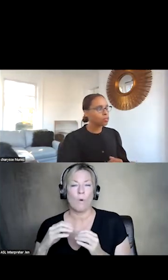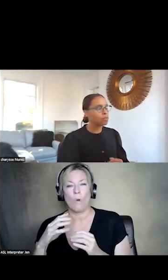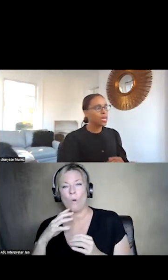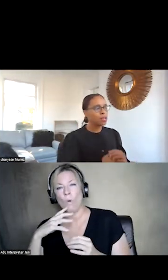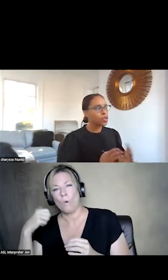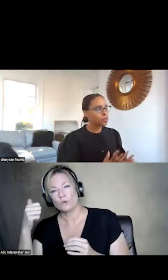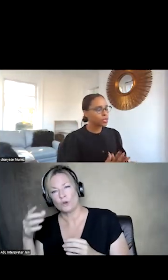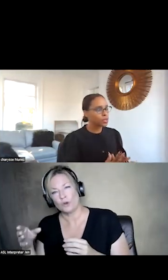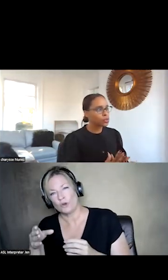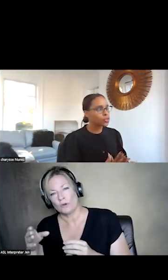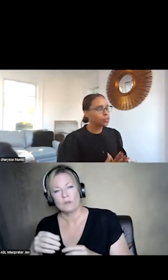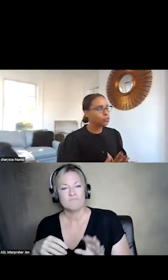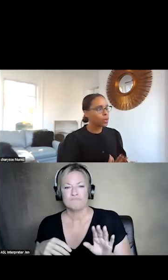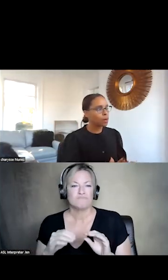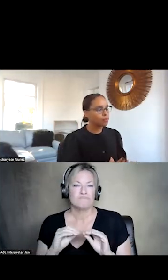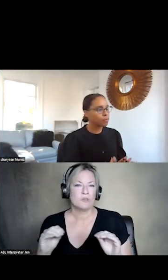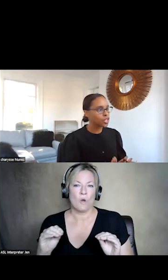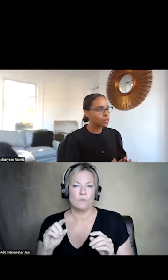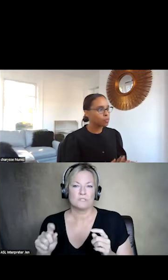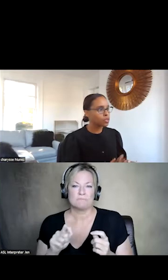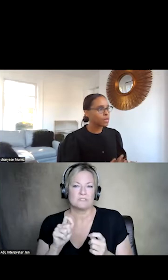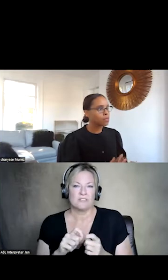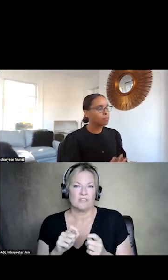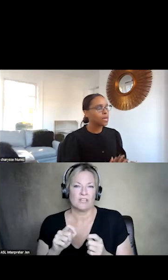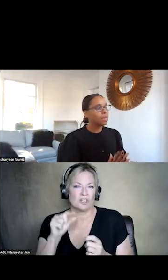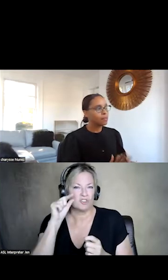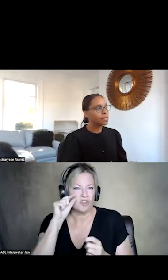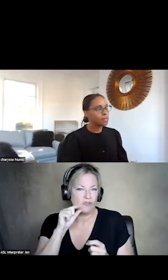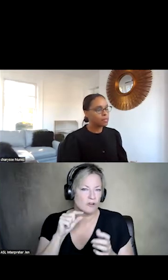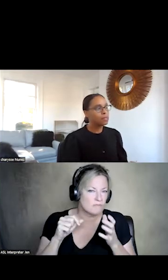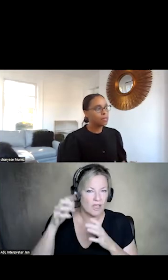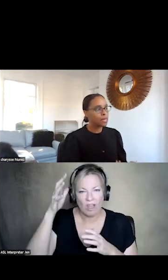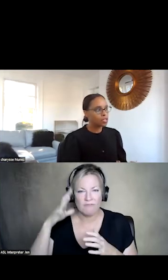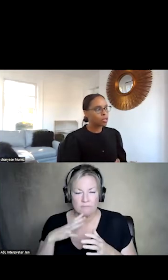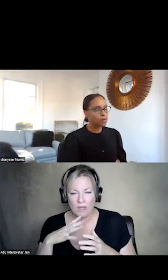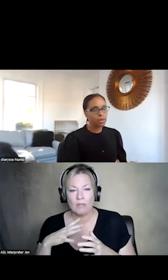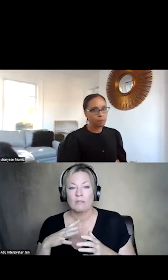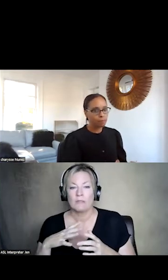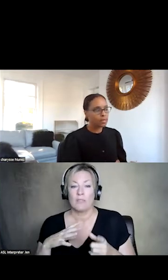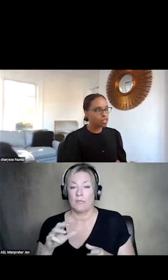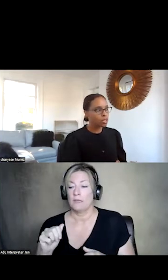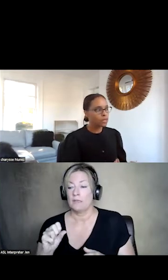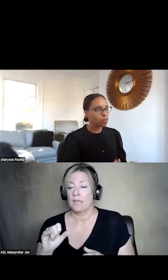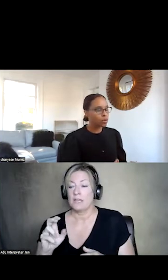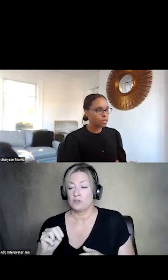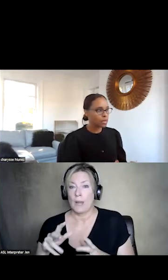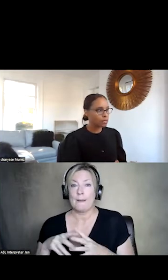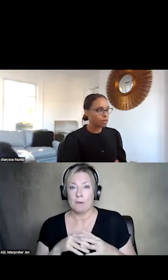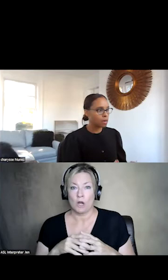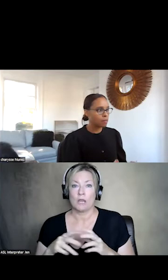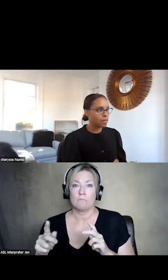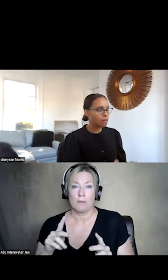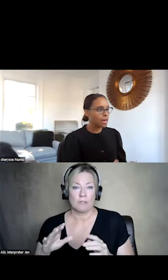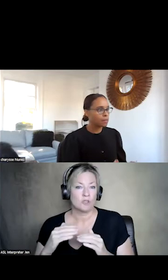age spectrum. No particular skew from a gender perspective. This is the Asian American population. They